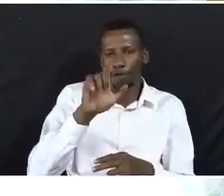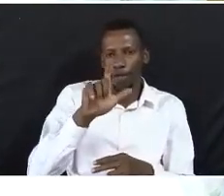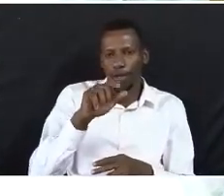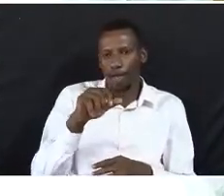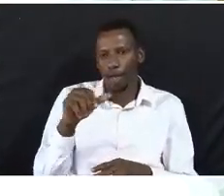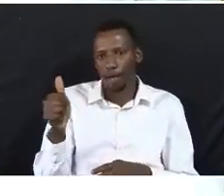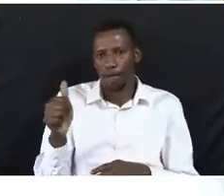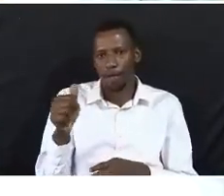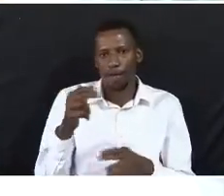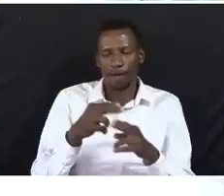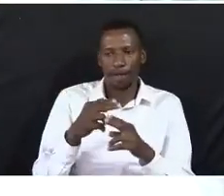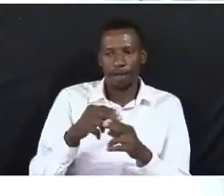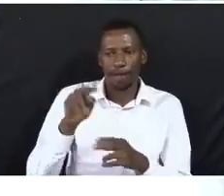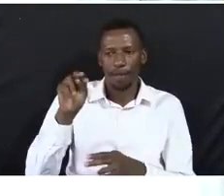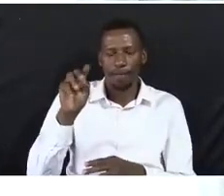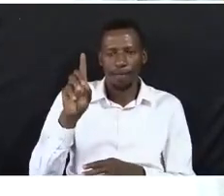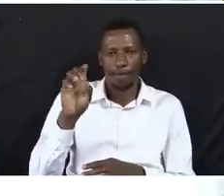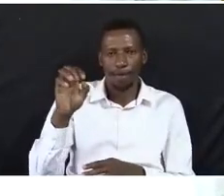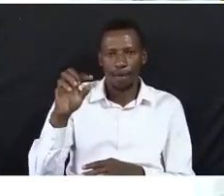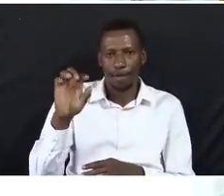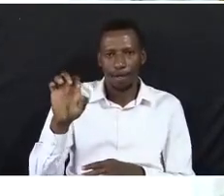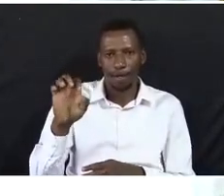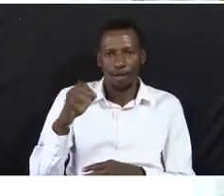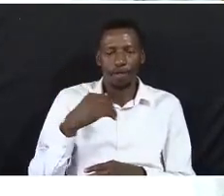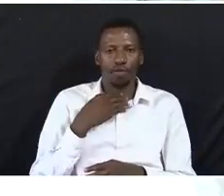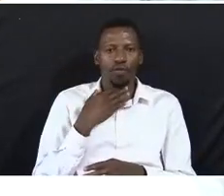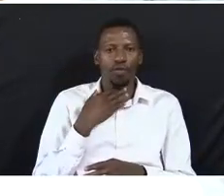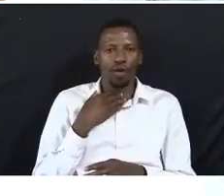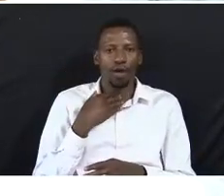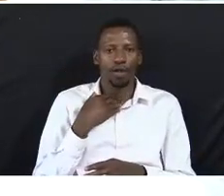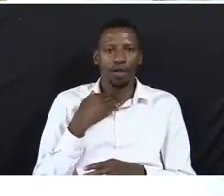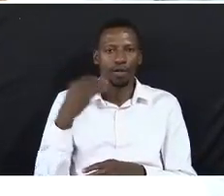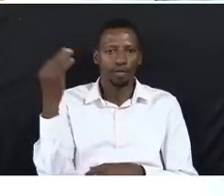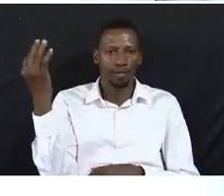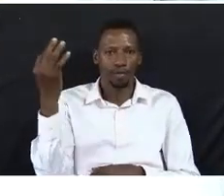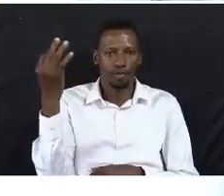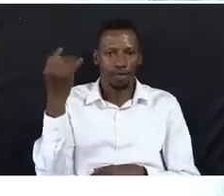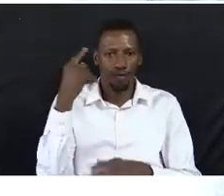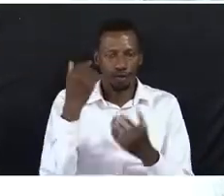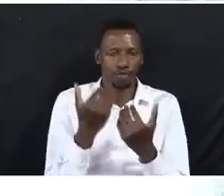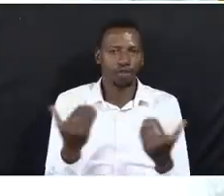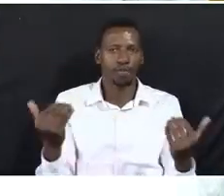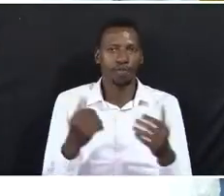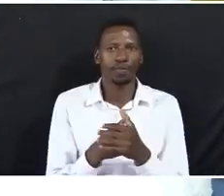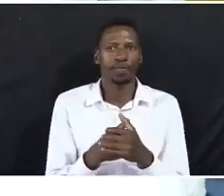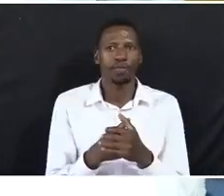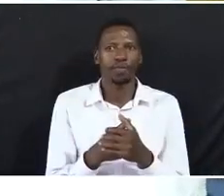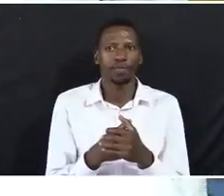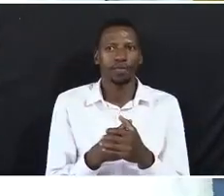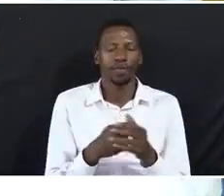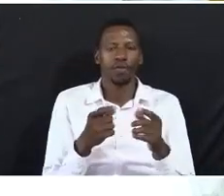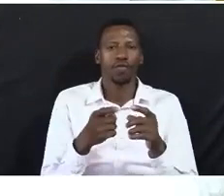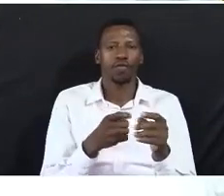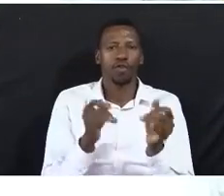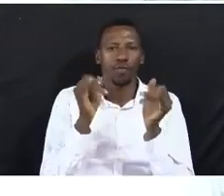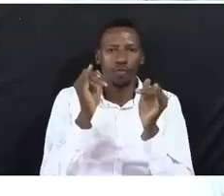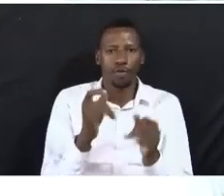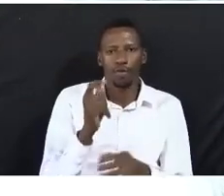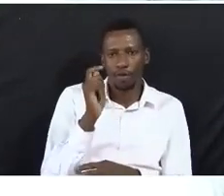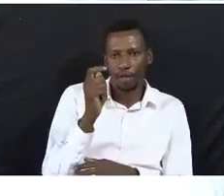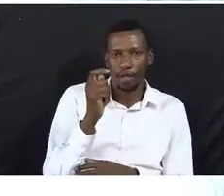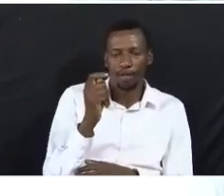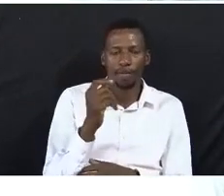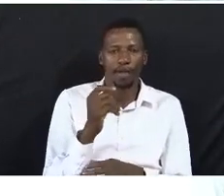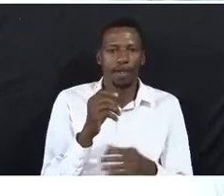Ndege. We're going to deliver to you the children's sermon from the New Testament book of